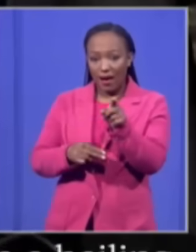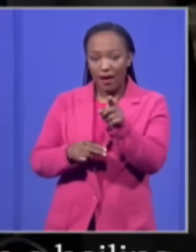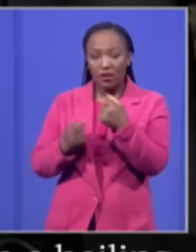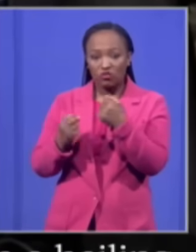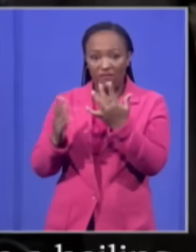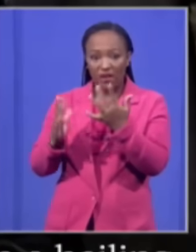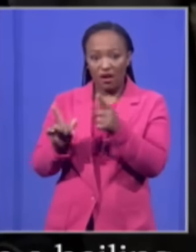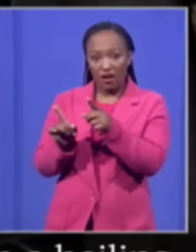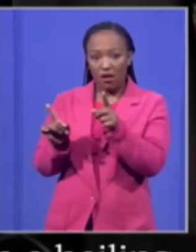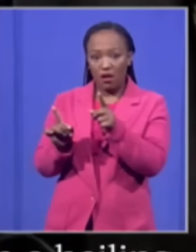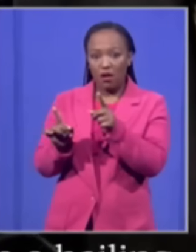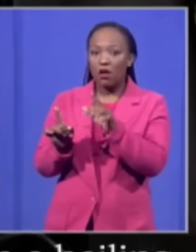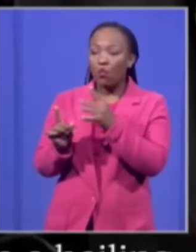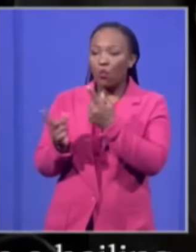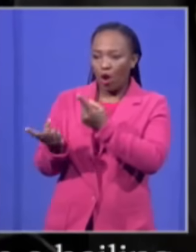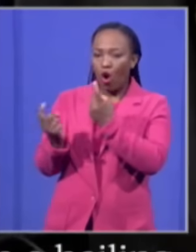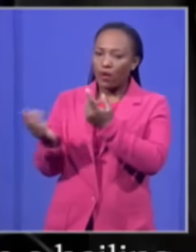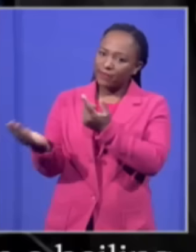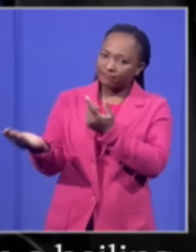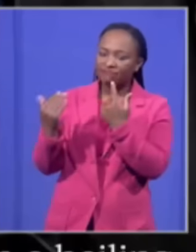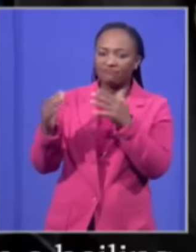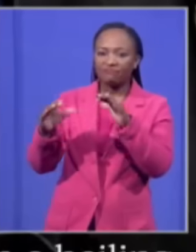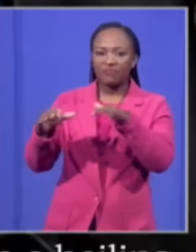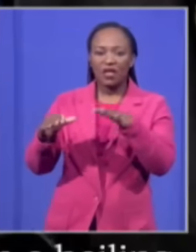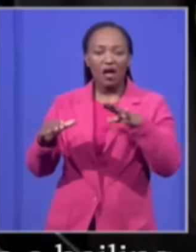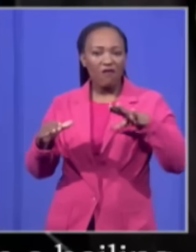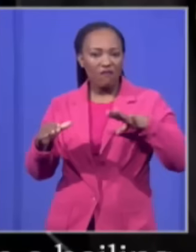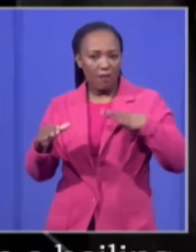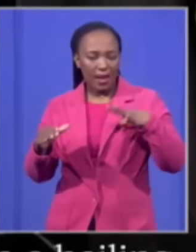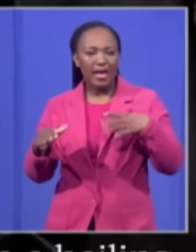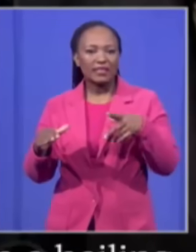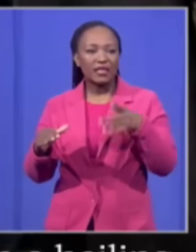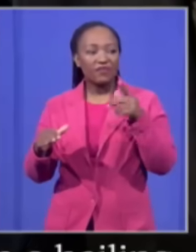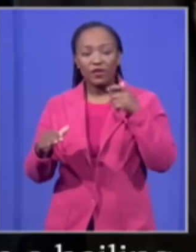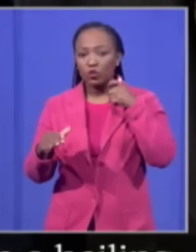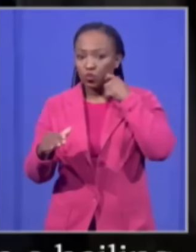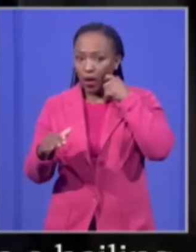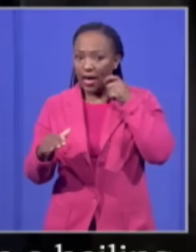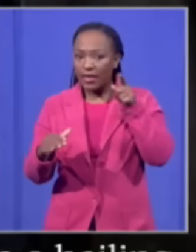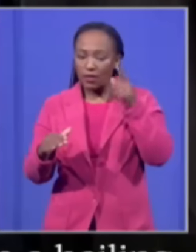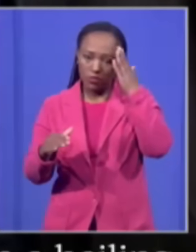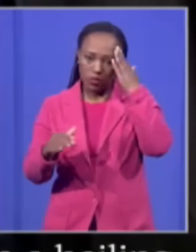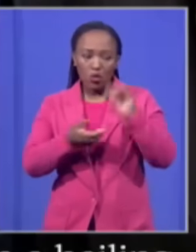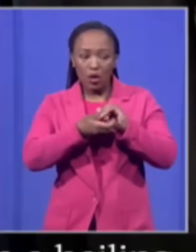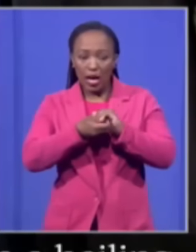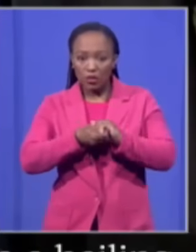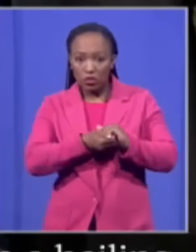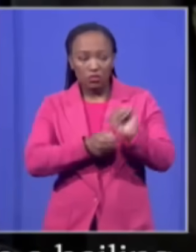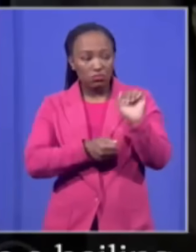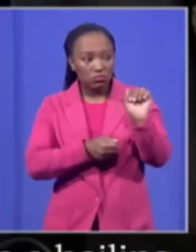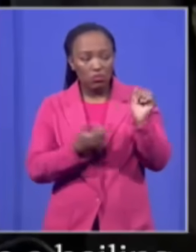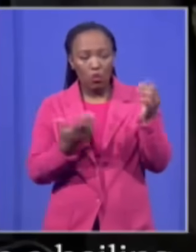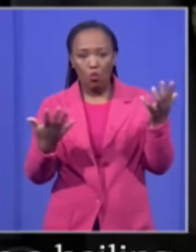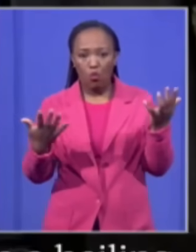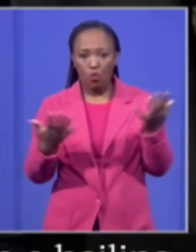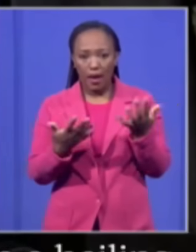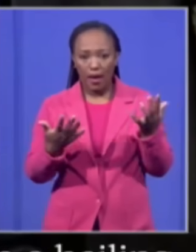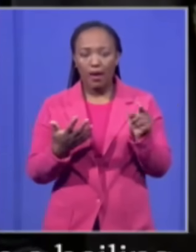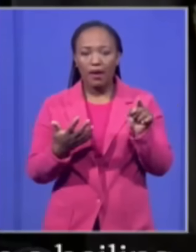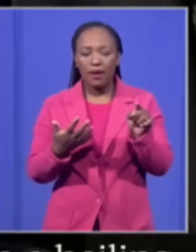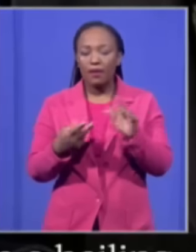you. Let's formalize ourselves. If you are from Tshwane, we must know which association are you belonging to and which